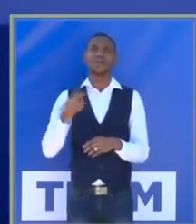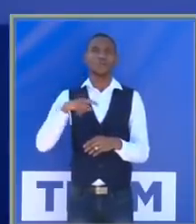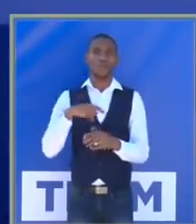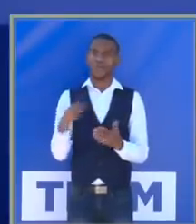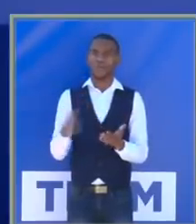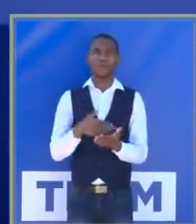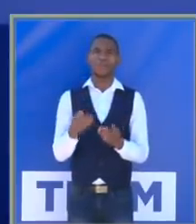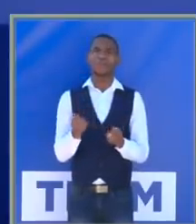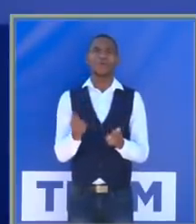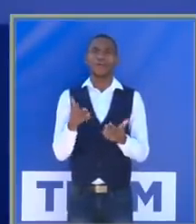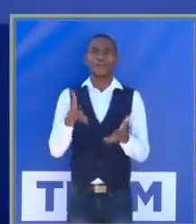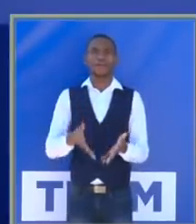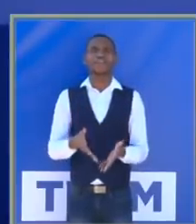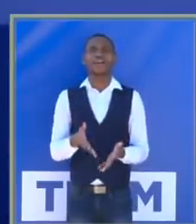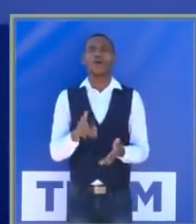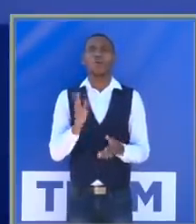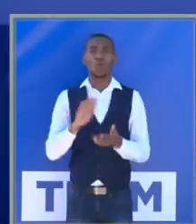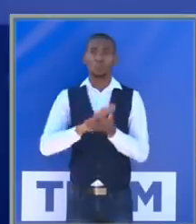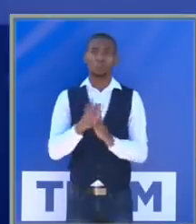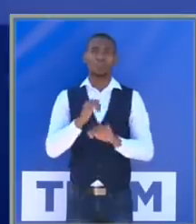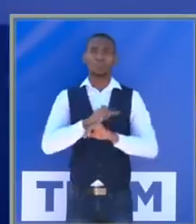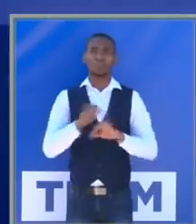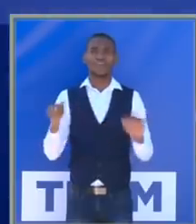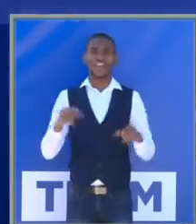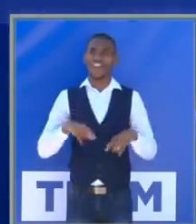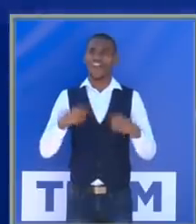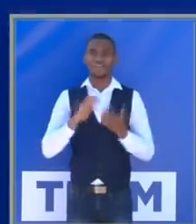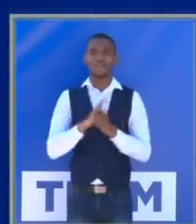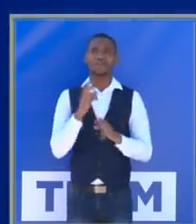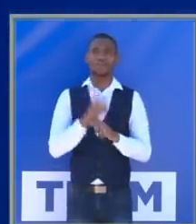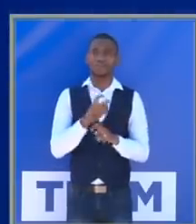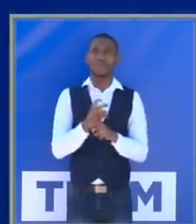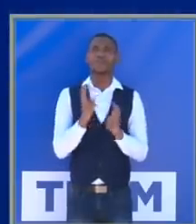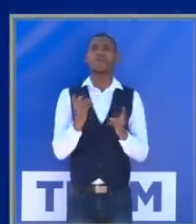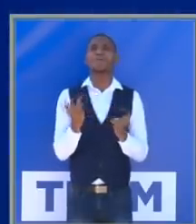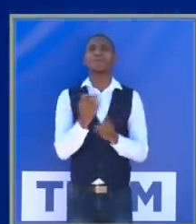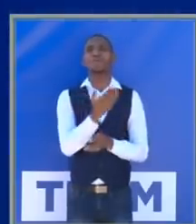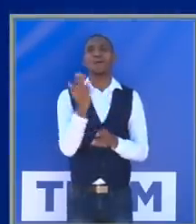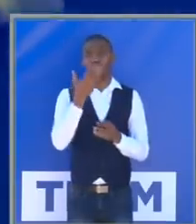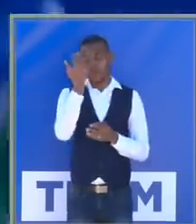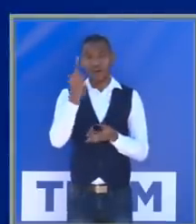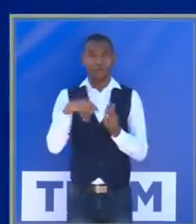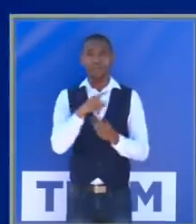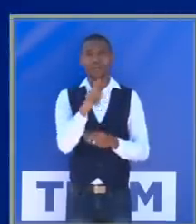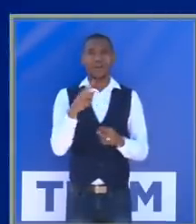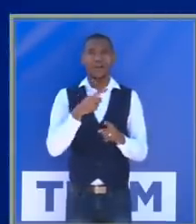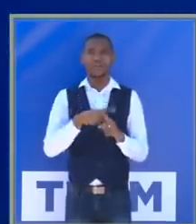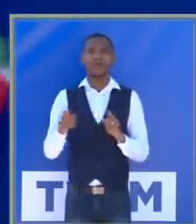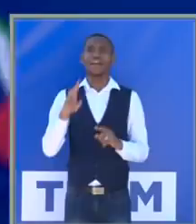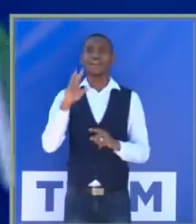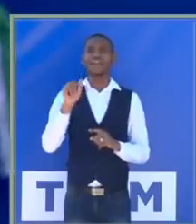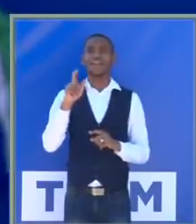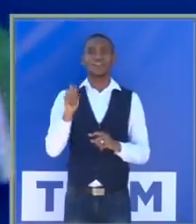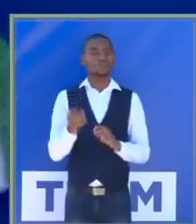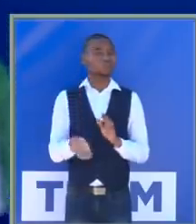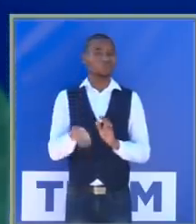money. What's getting worse is that life is getting hard for our citizens. I don't know about you, but VAT is